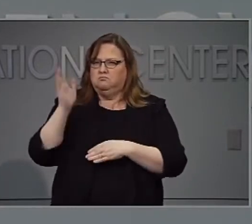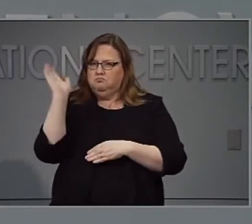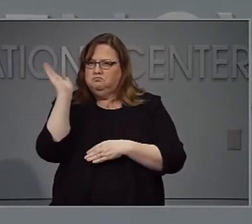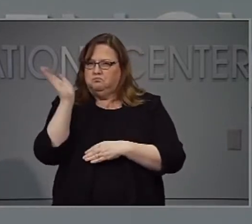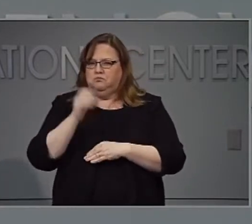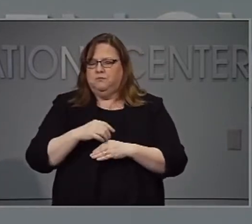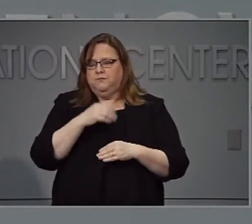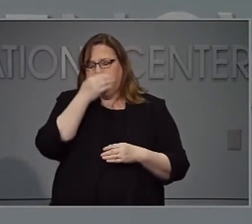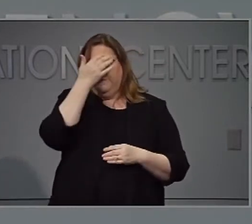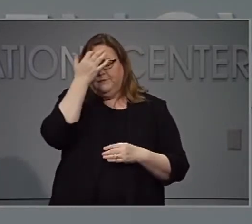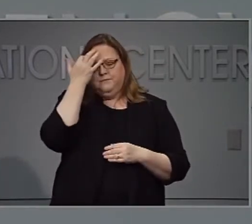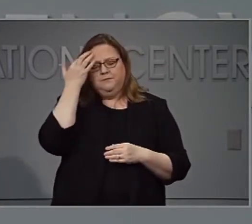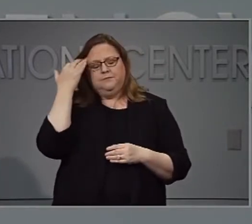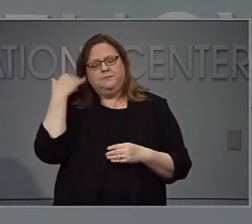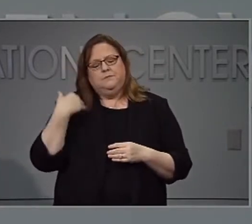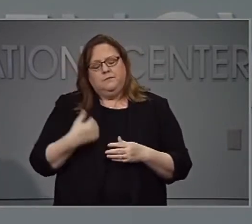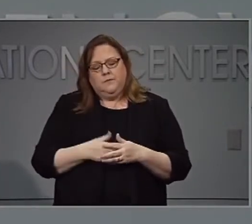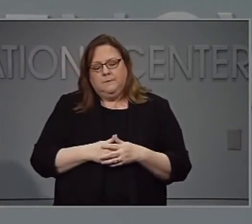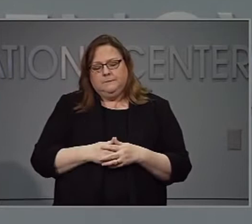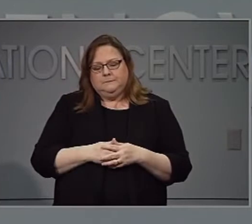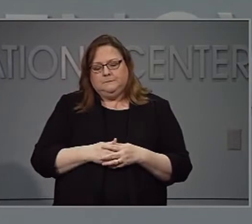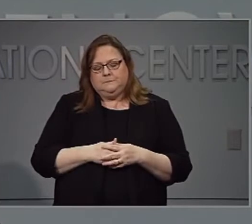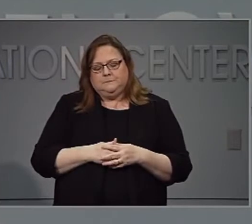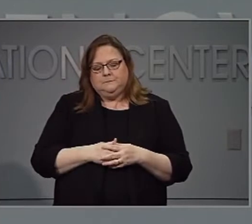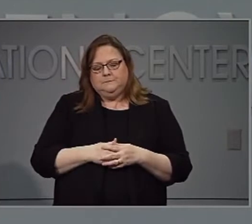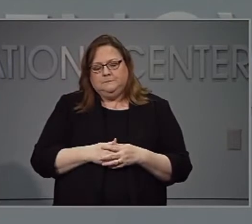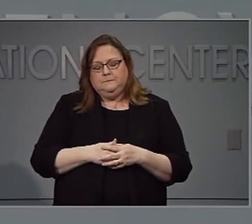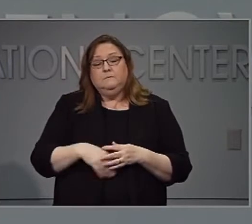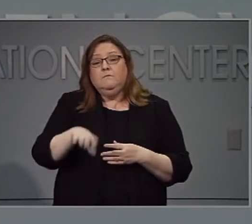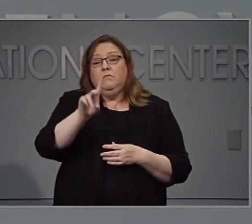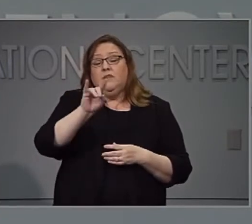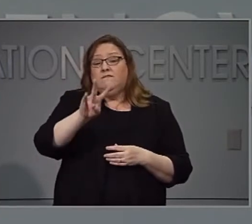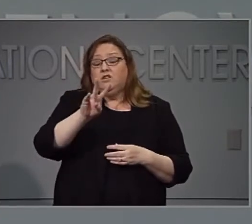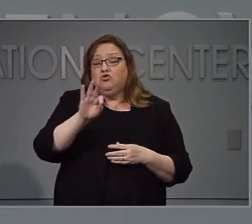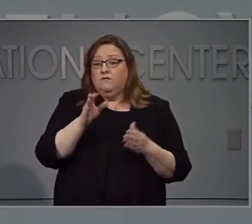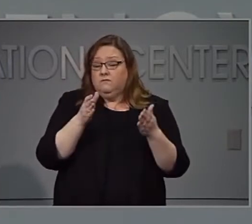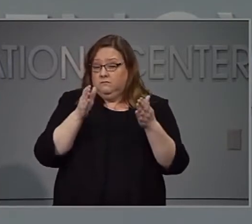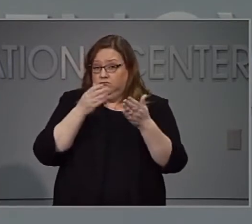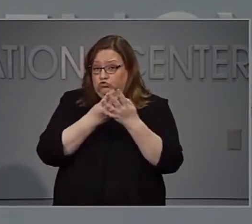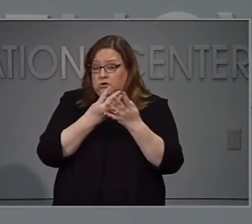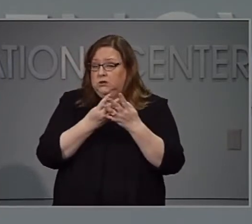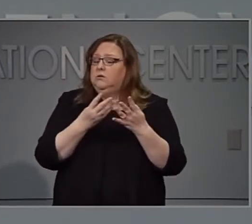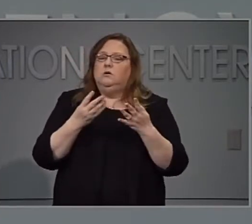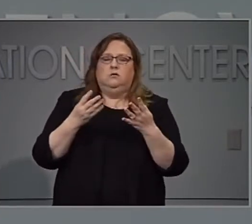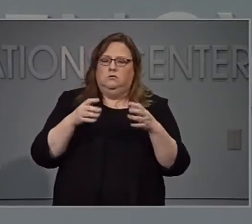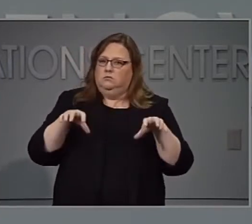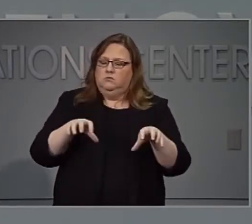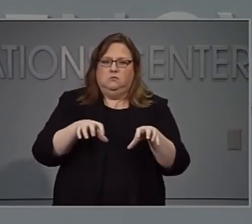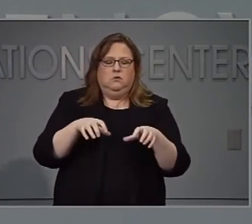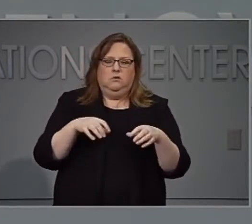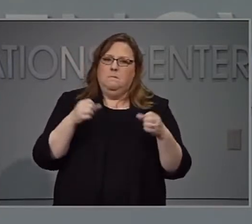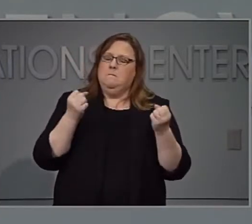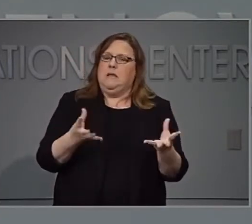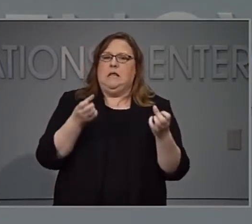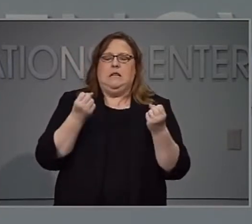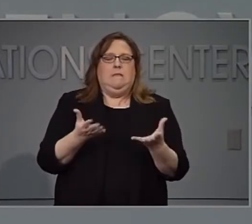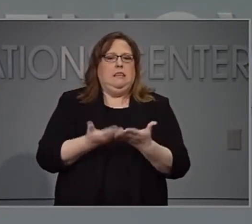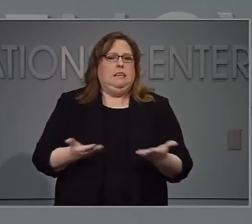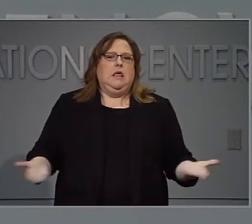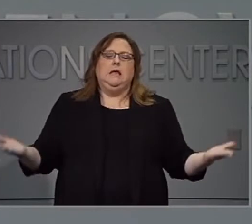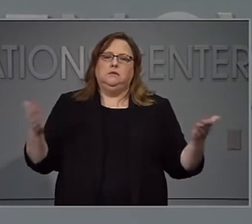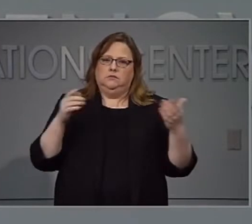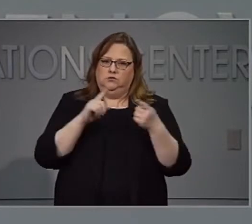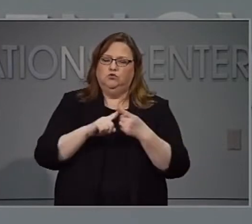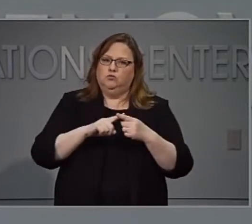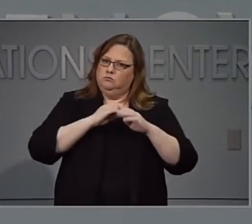The Division of Prisons has taken more than 36 actions to prevent COVID-19 from getting into the prisons and to mitigate its